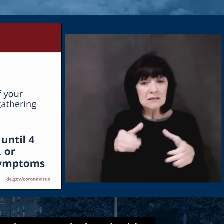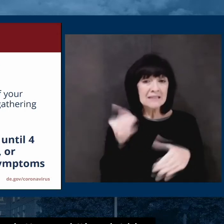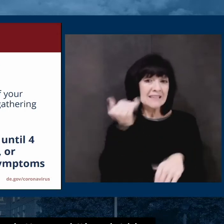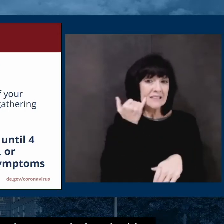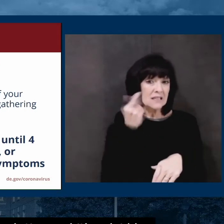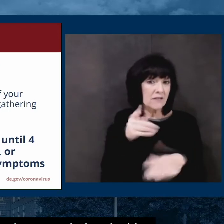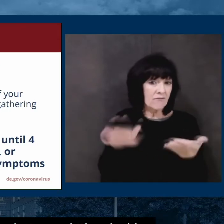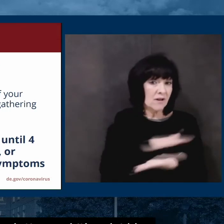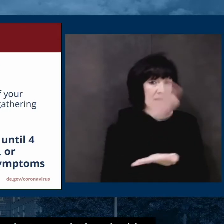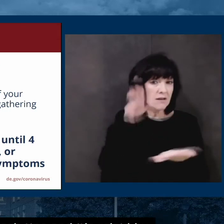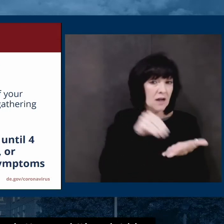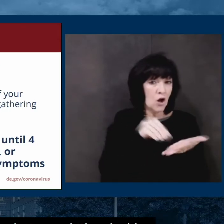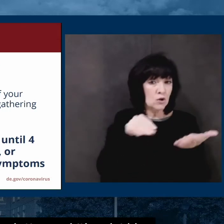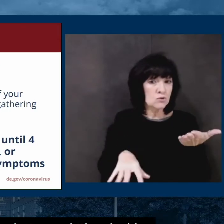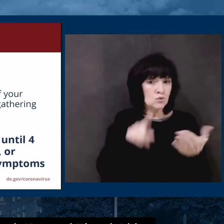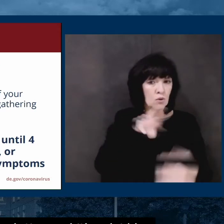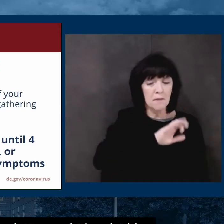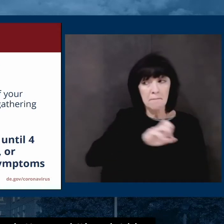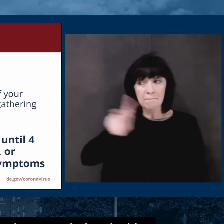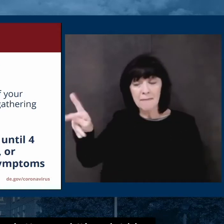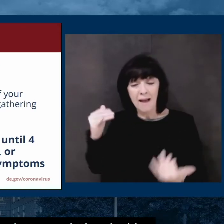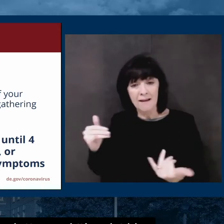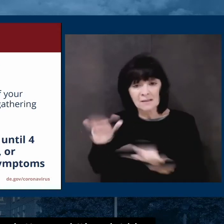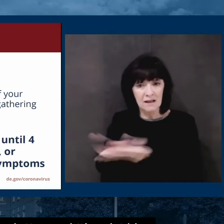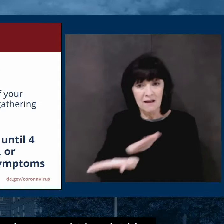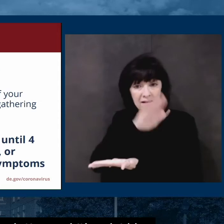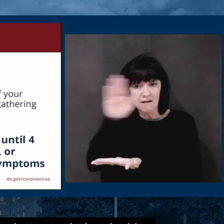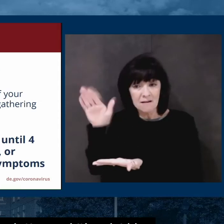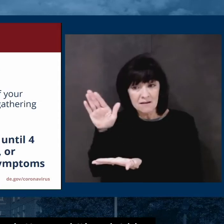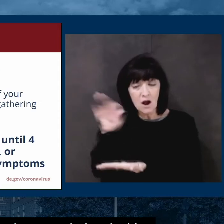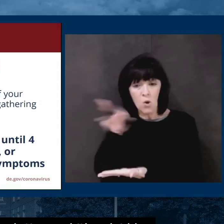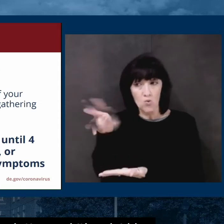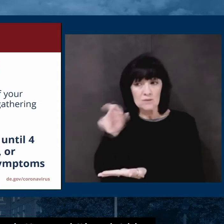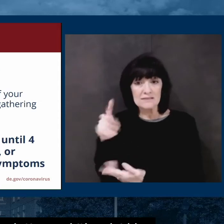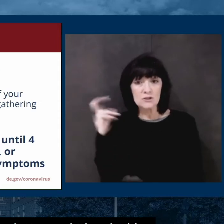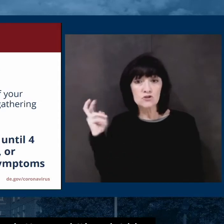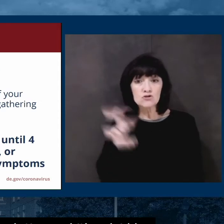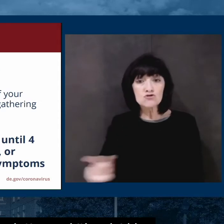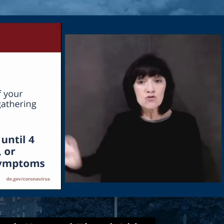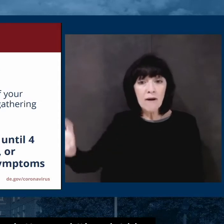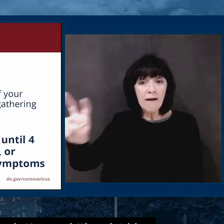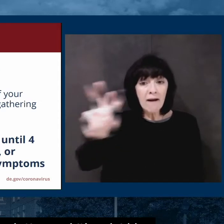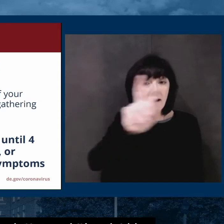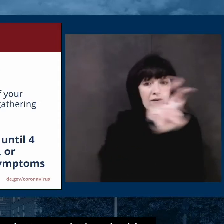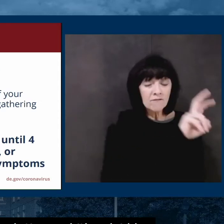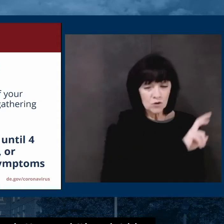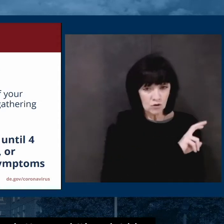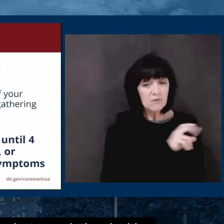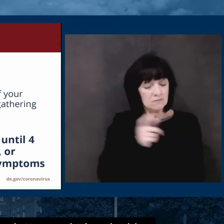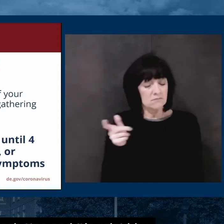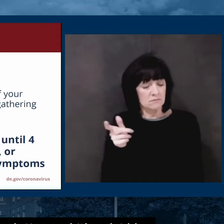to college, or perhaps you had traveled, we want to highly recommend that you obtain testing around 4 days after that